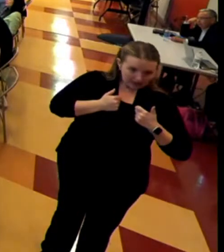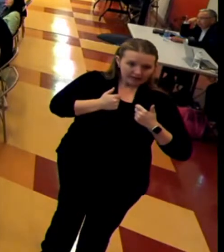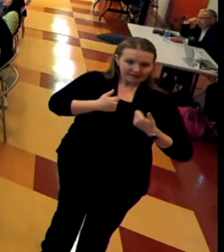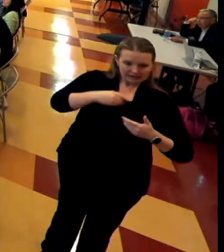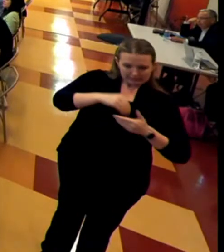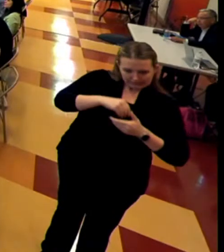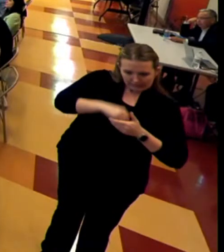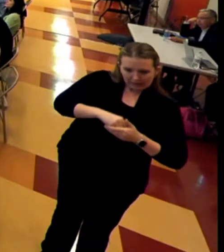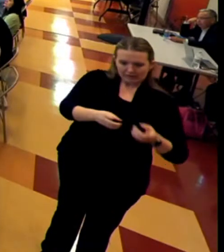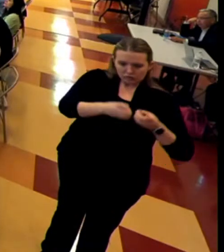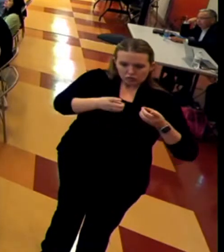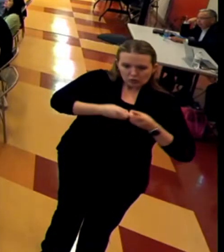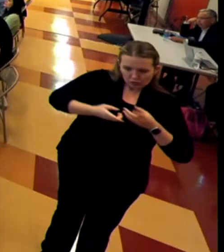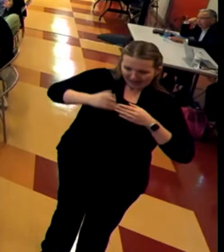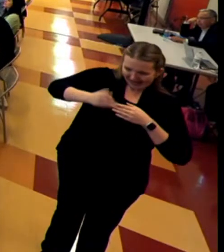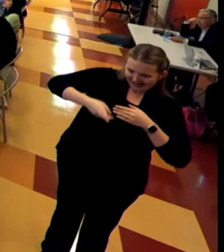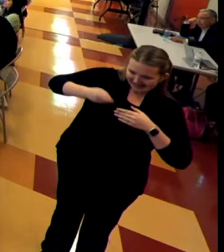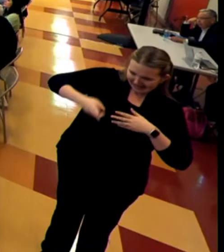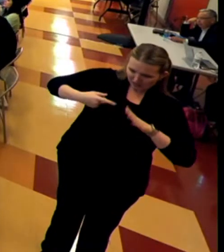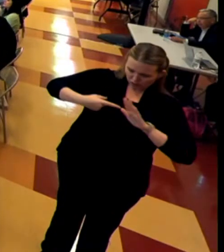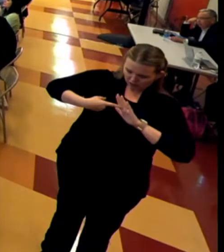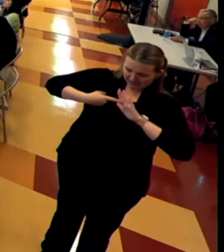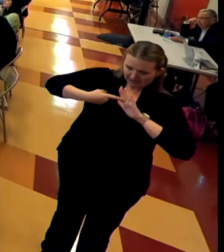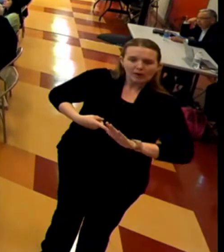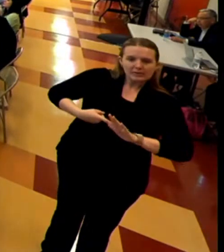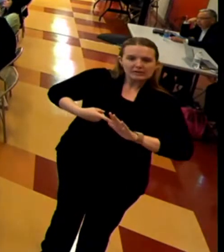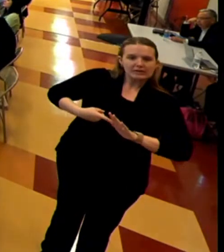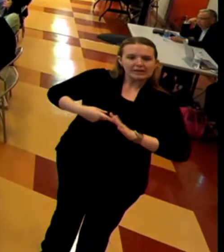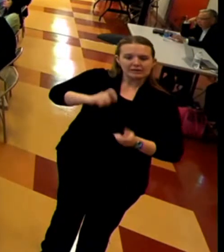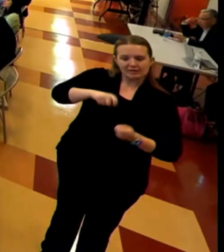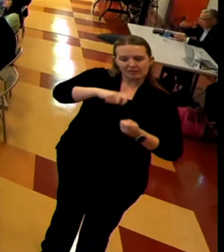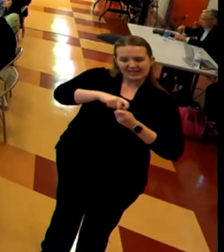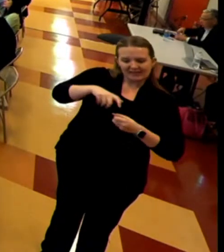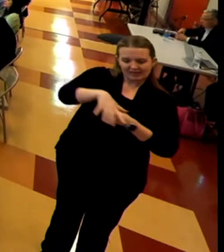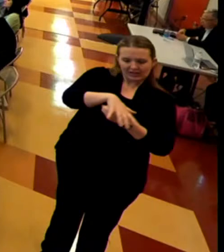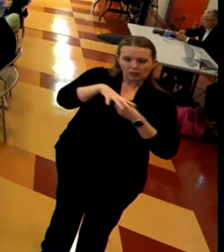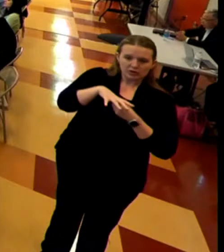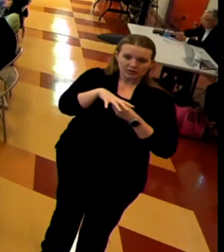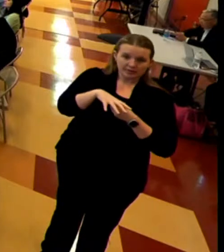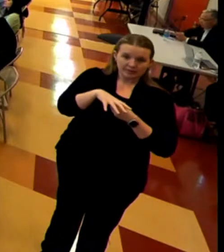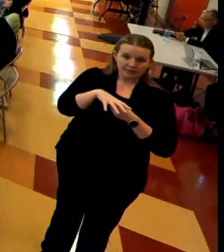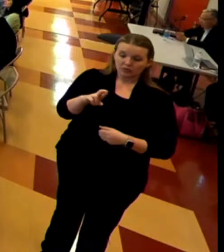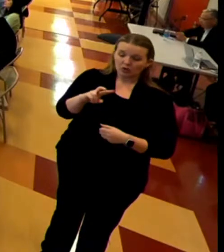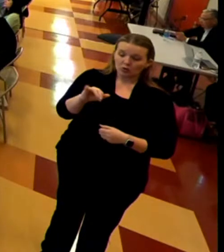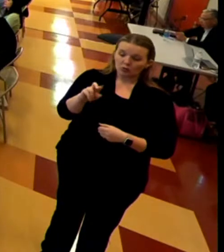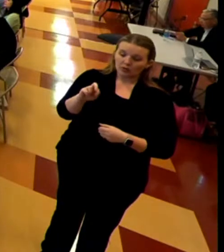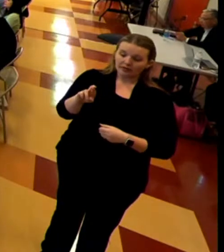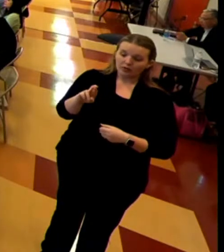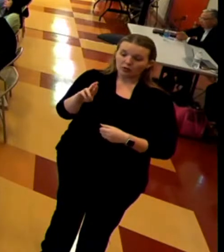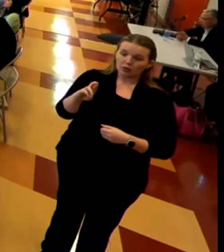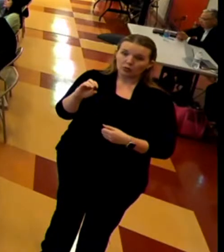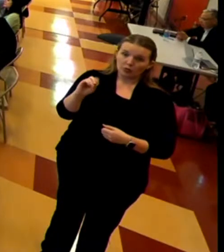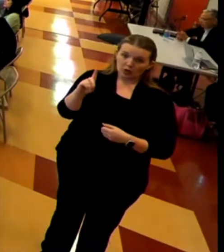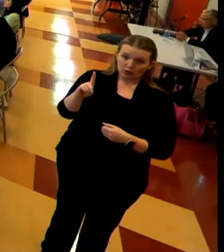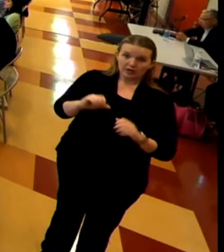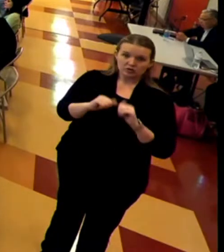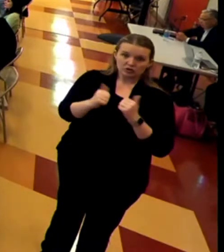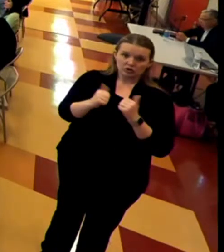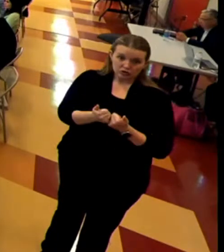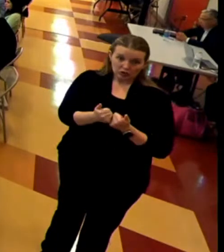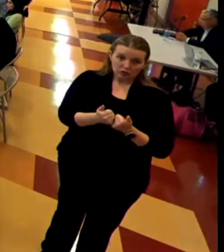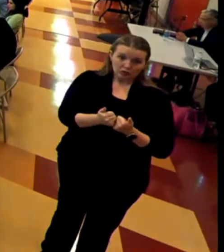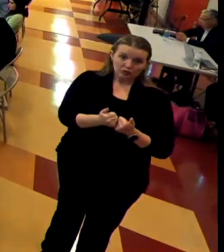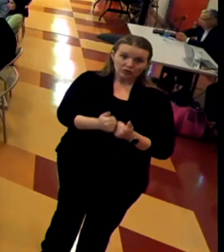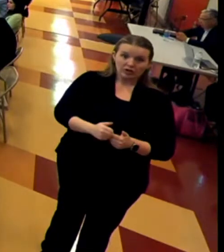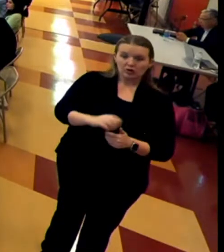district and their history in representing certain areas. The River Road Neighborhood Association, Articles of Incorporation of the